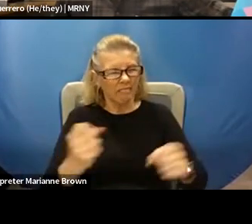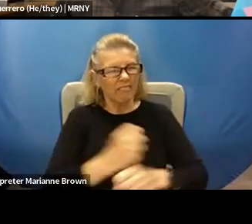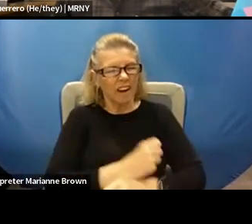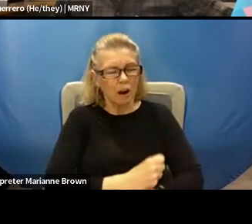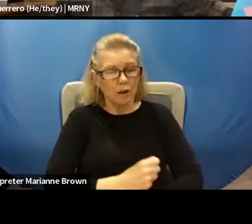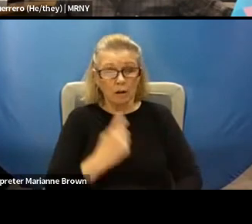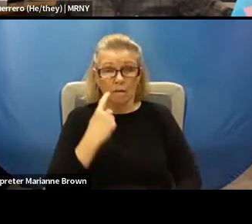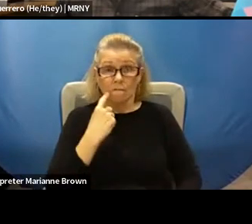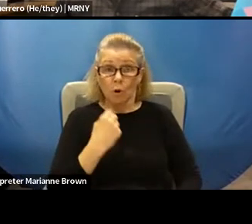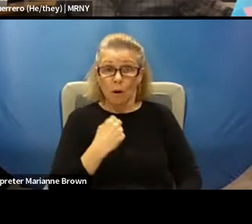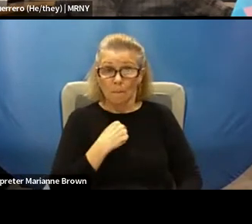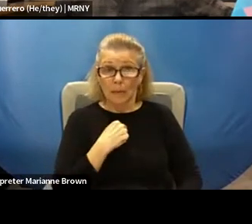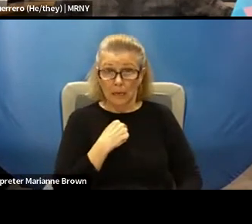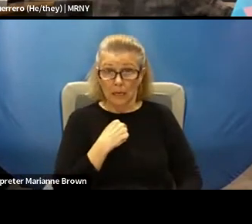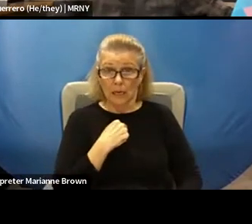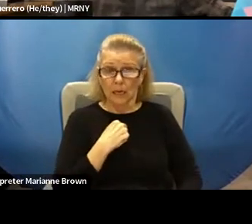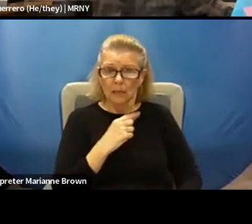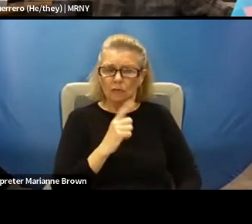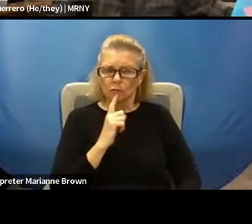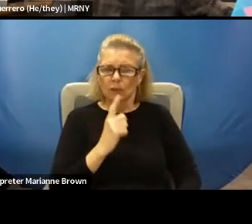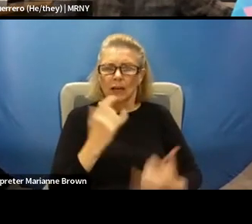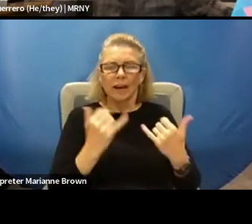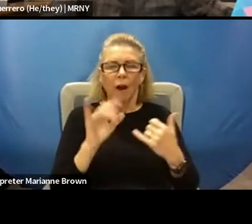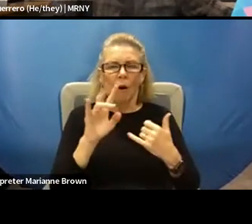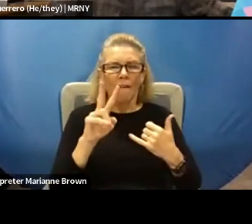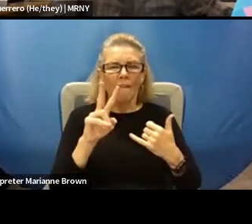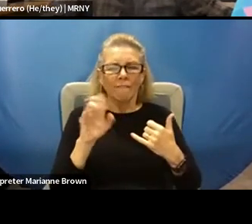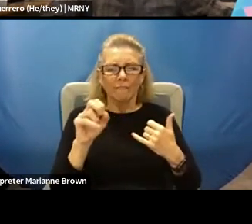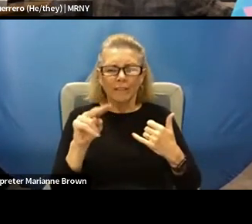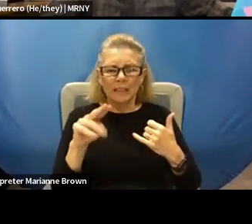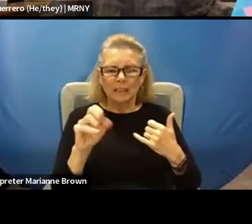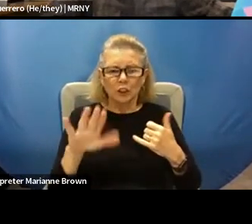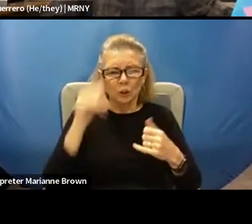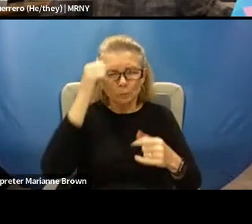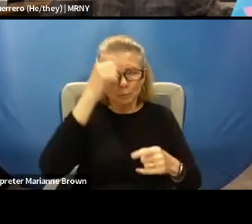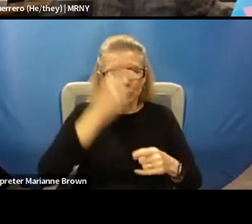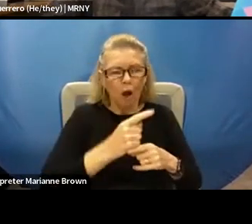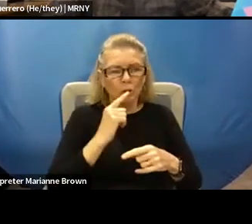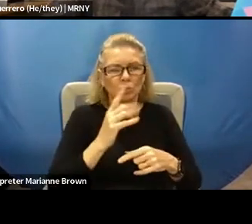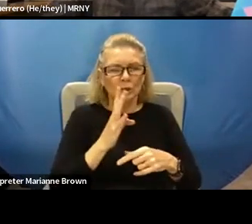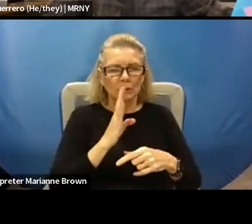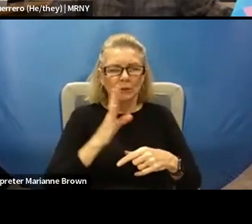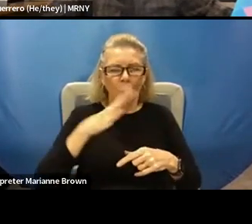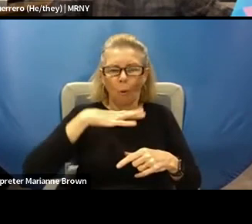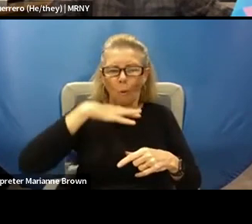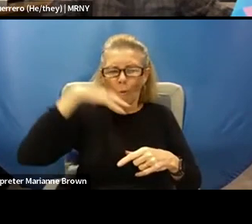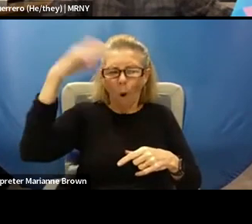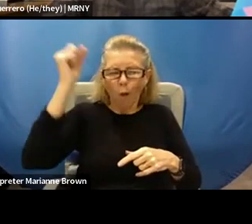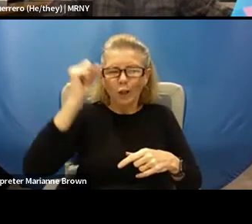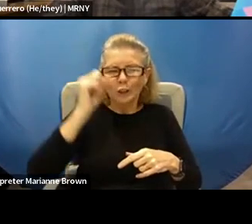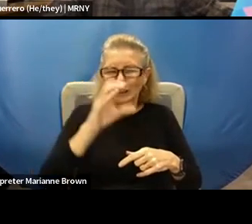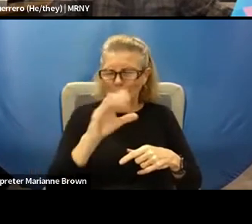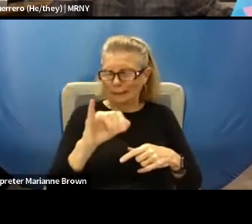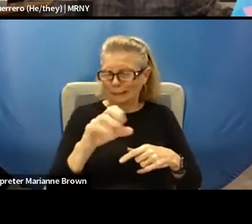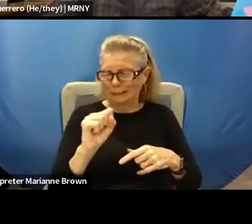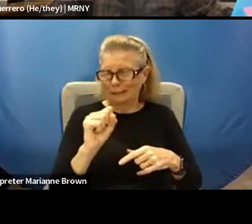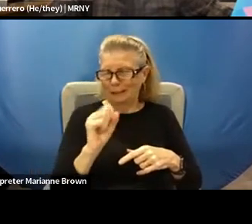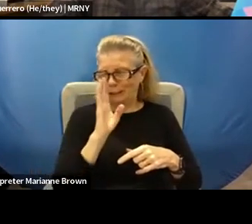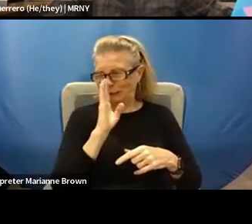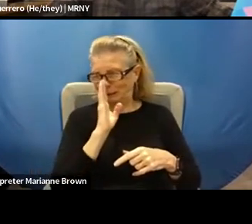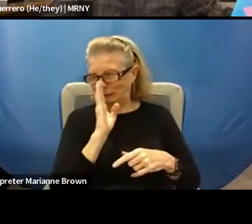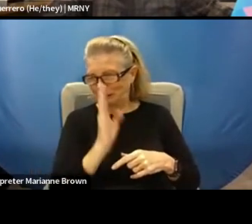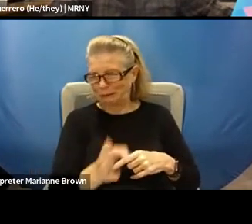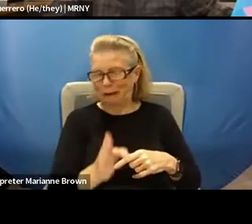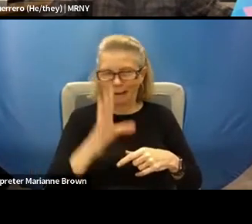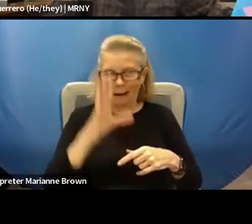today, Venus's brothers were speaking, and these are like older, cis, straight guys from